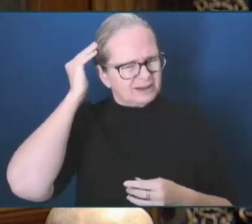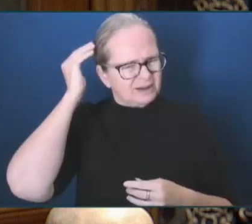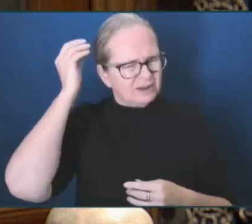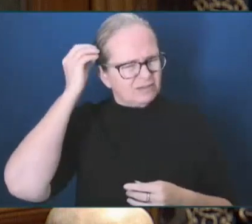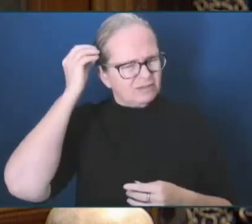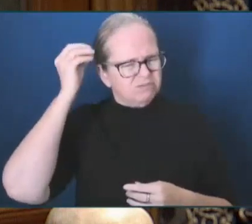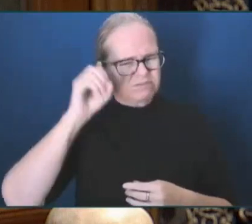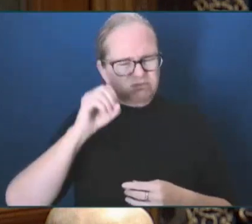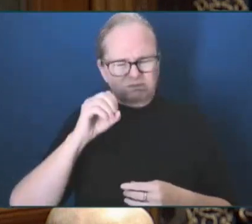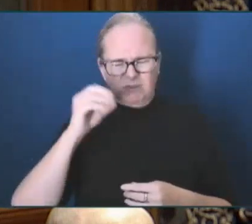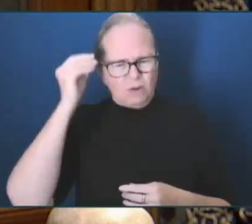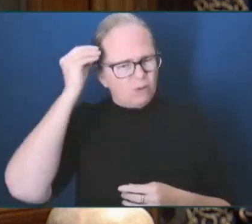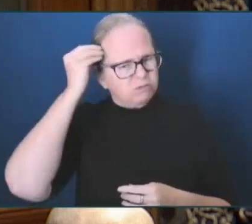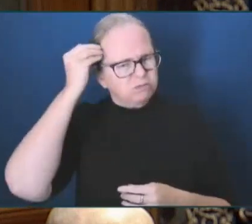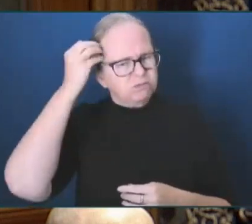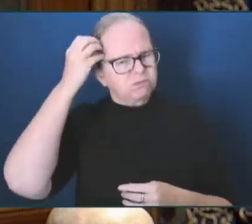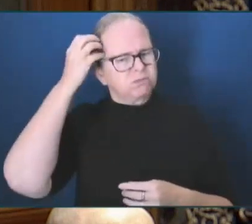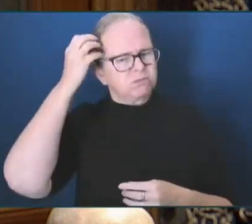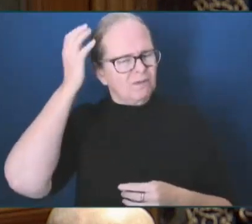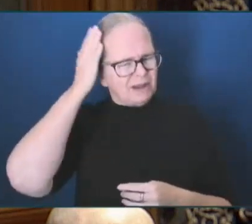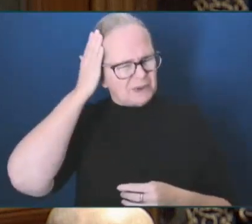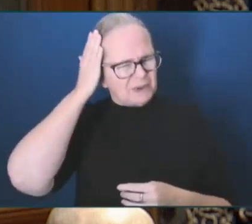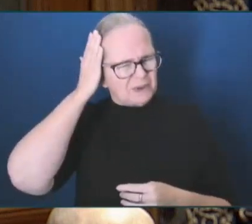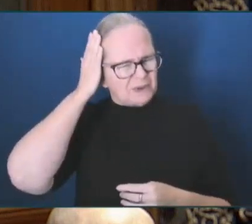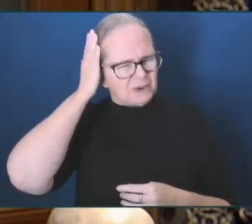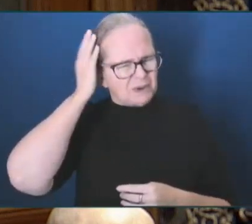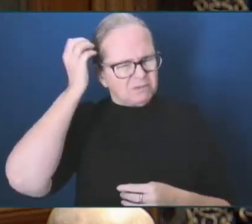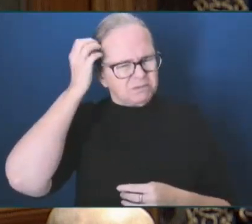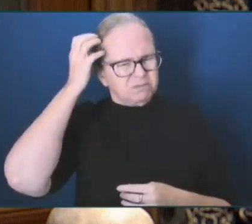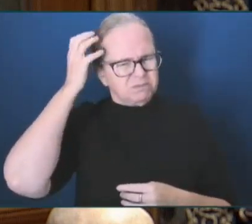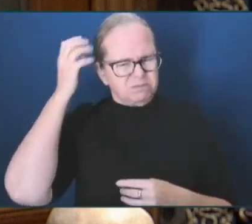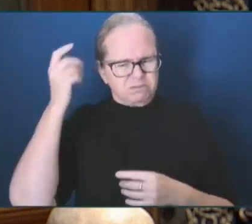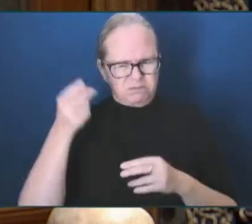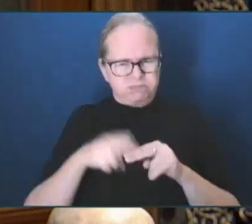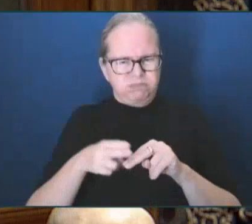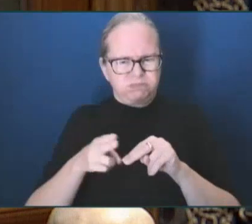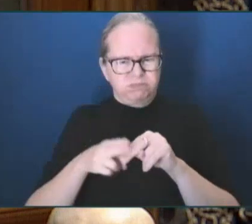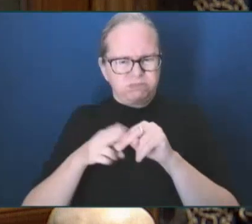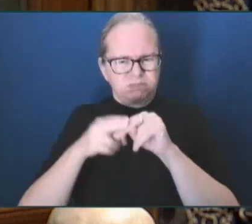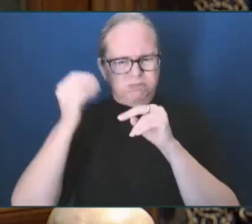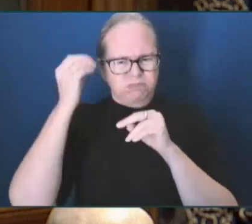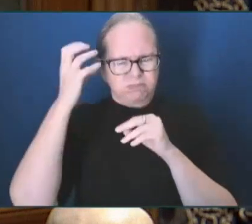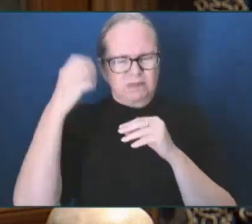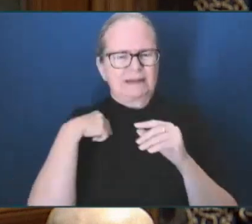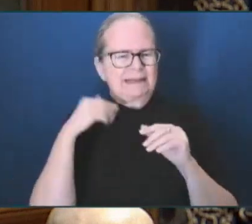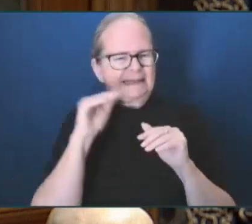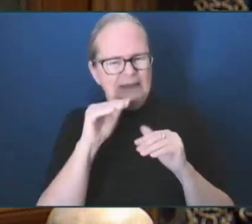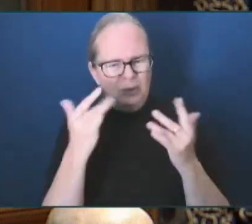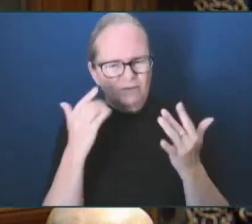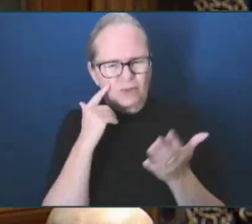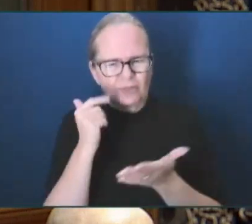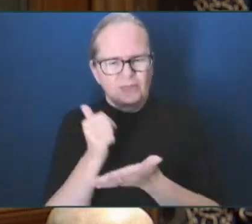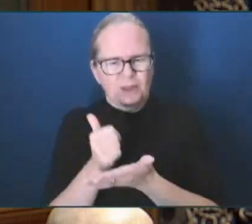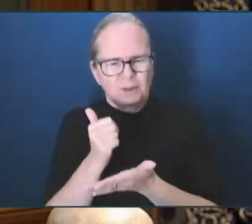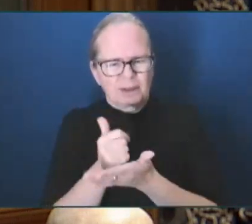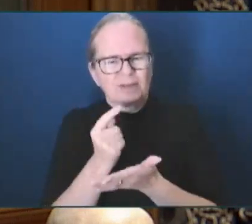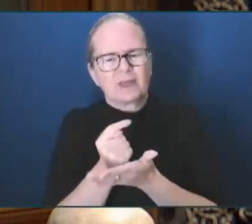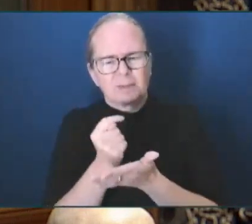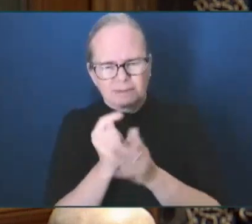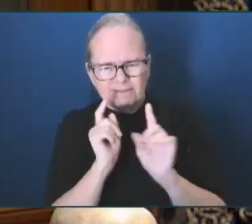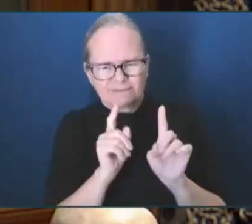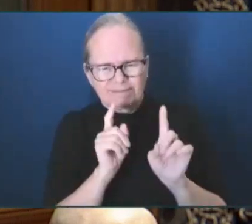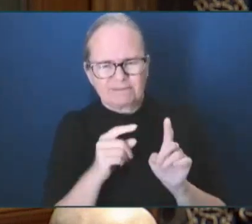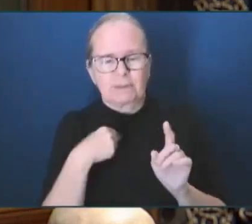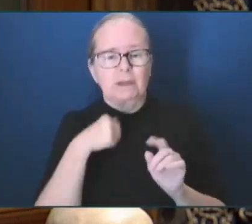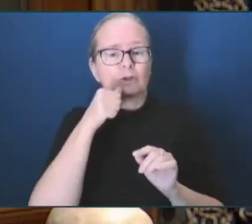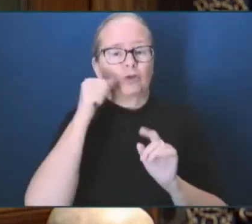preparing for things to get worse. Yesterday, BC Children's Hospital wrote a memo to staff stating they are establishing an